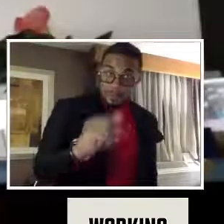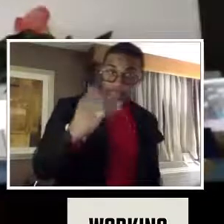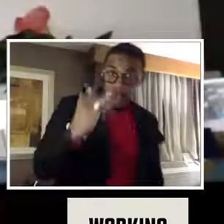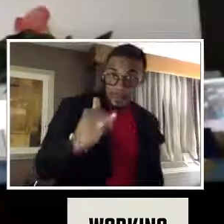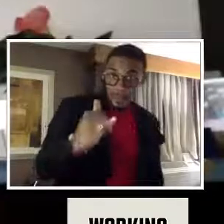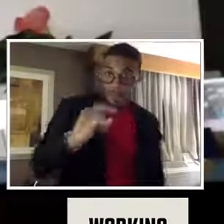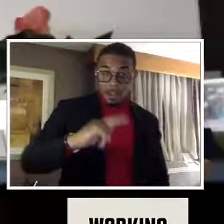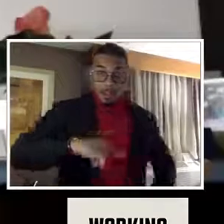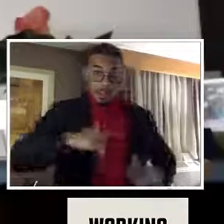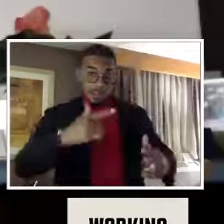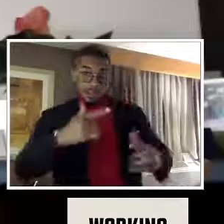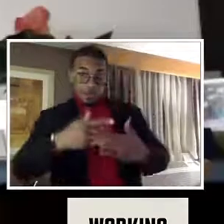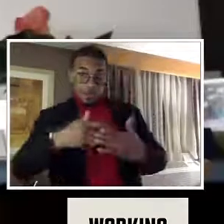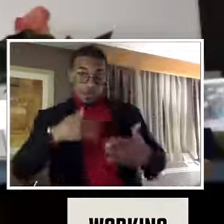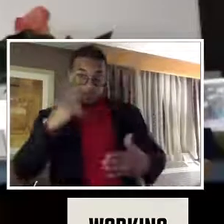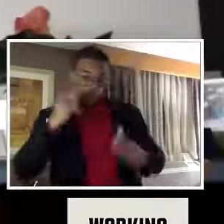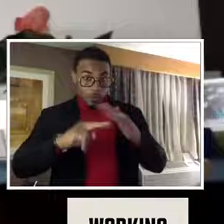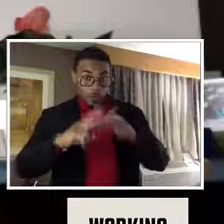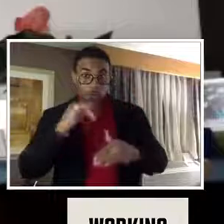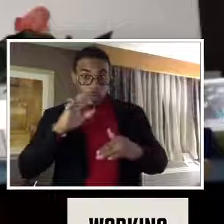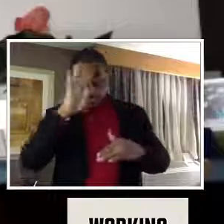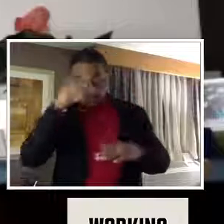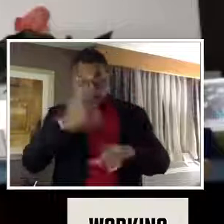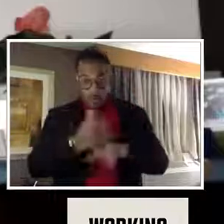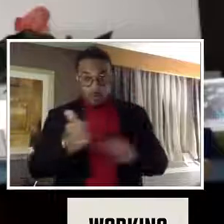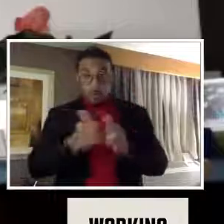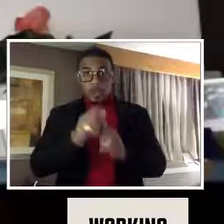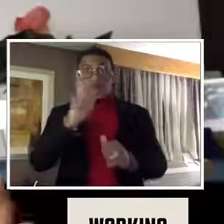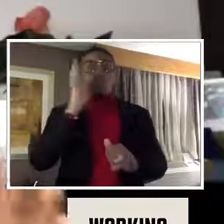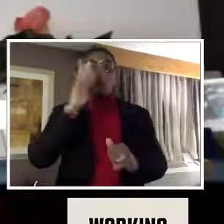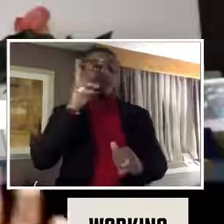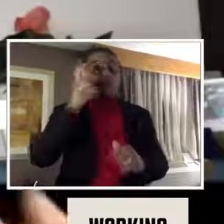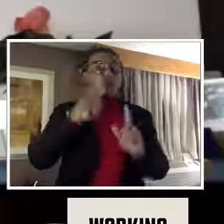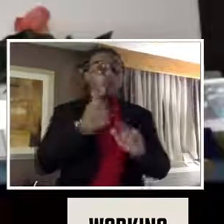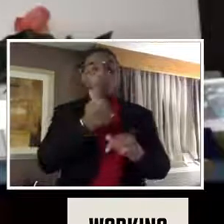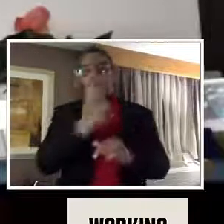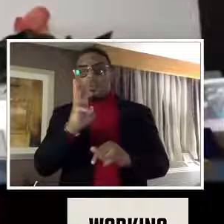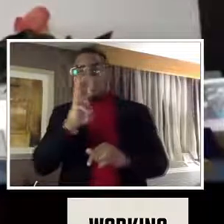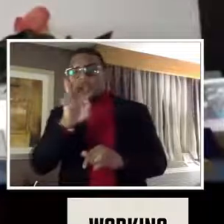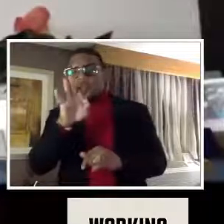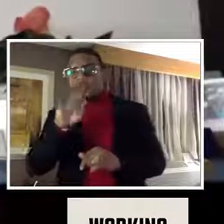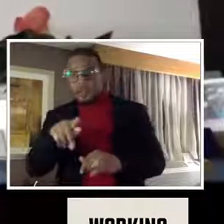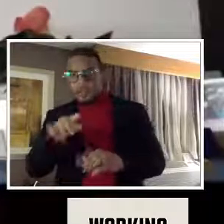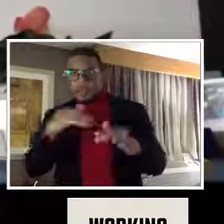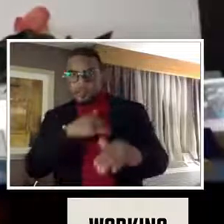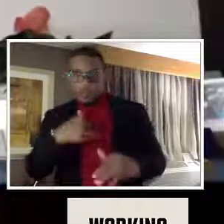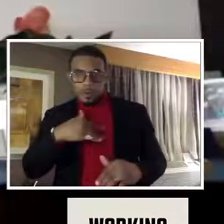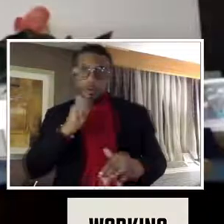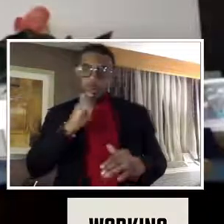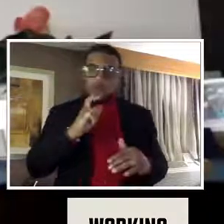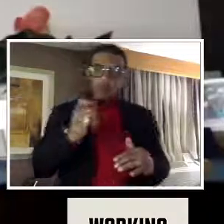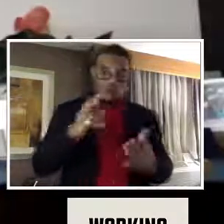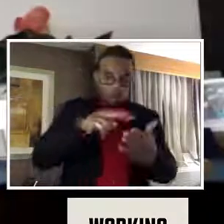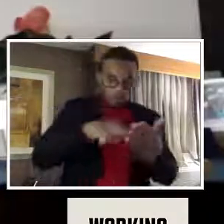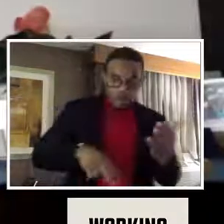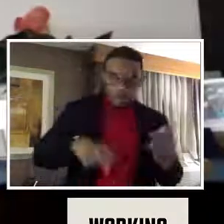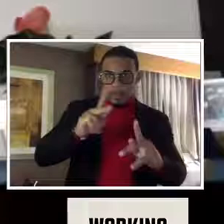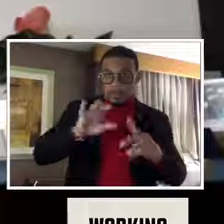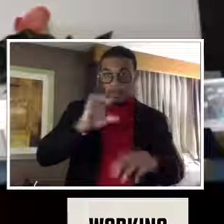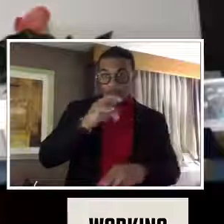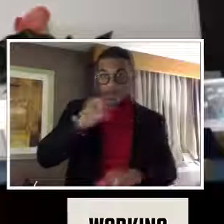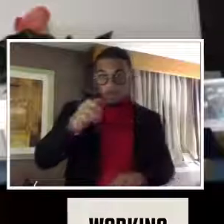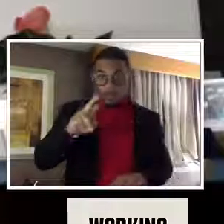I'd like to give you a preview of what we came up with. You're going to hear from a few WFP members who are going to read out the People's